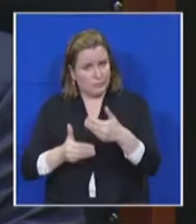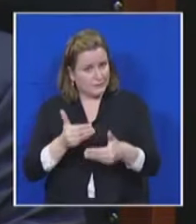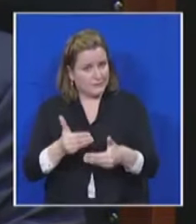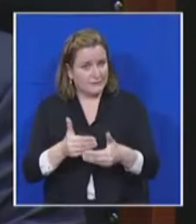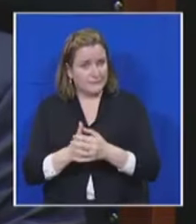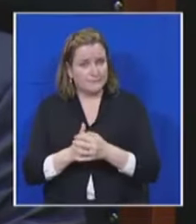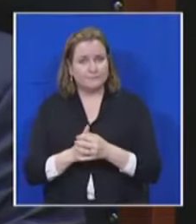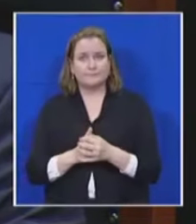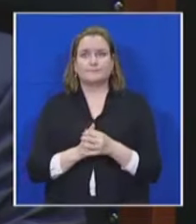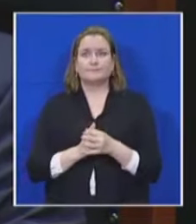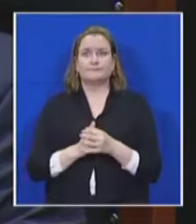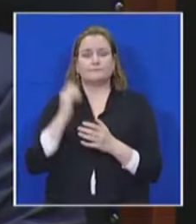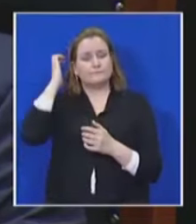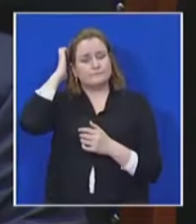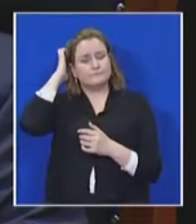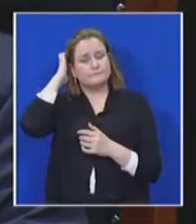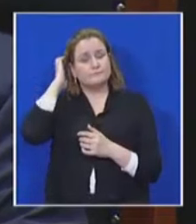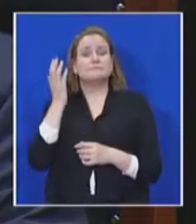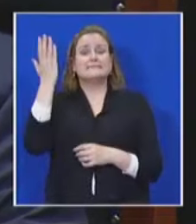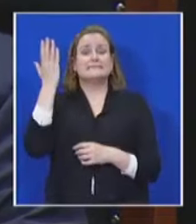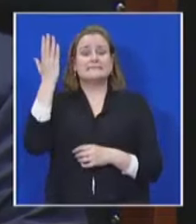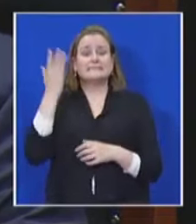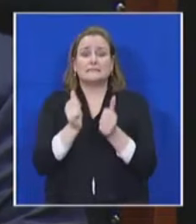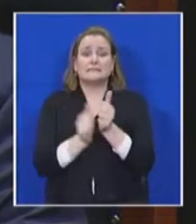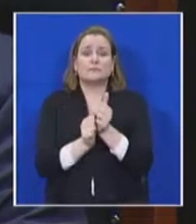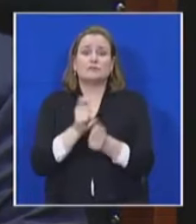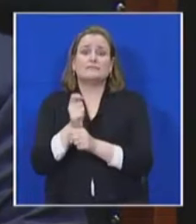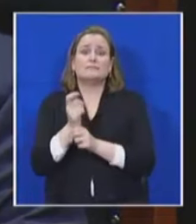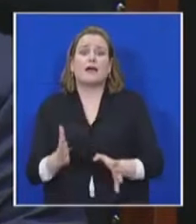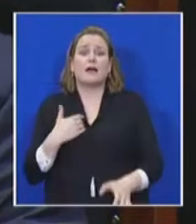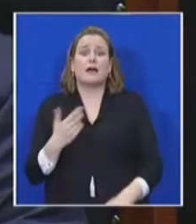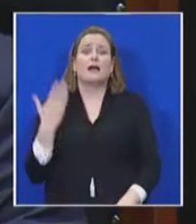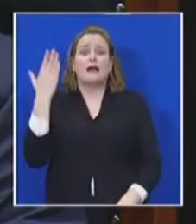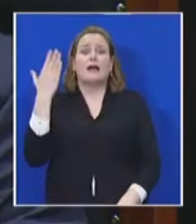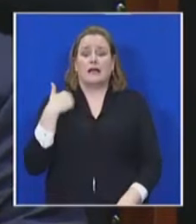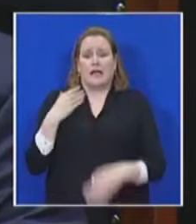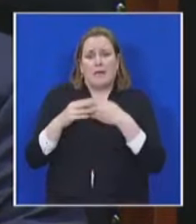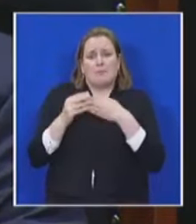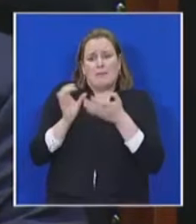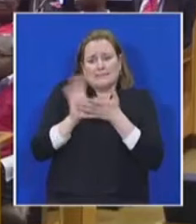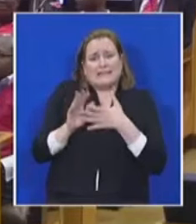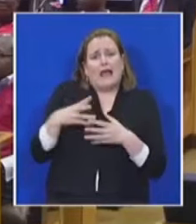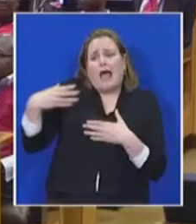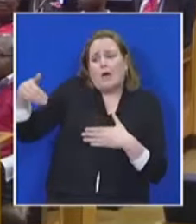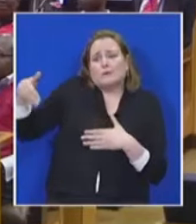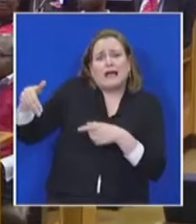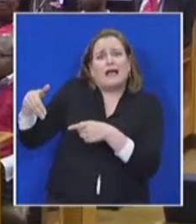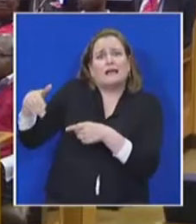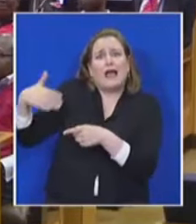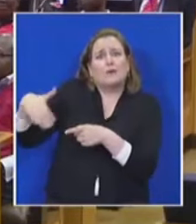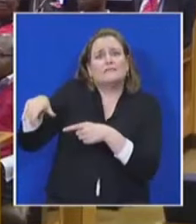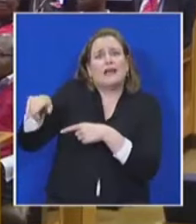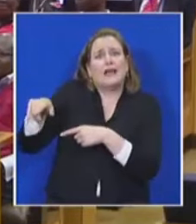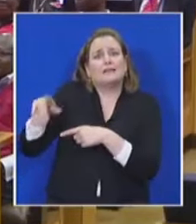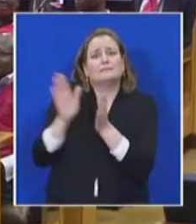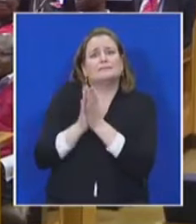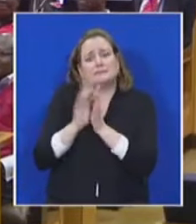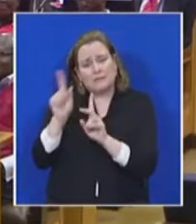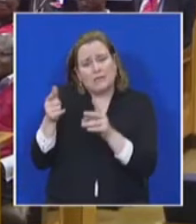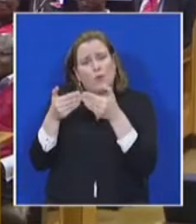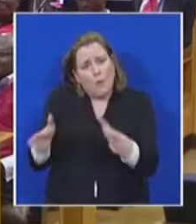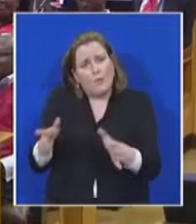our procedures. Deputy Speaker, our members are still outside. Wait. They are outside. You must open that door.